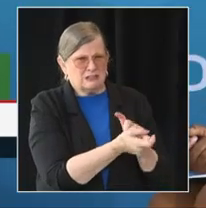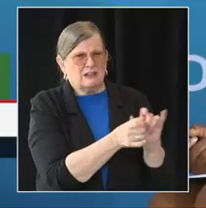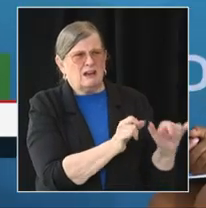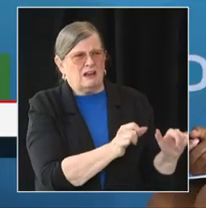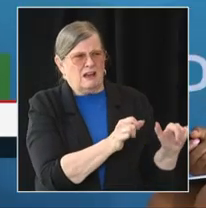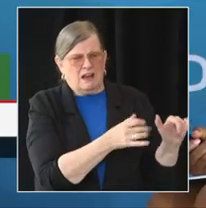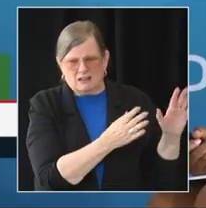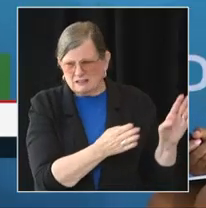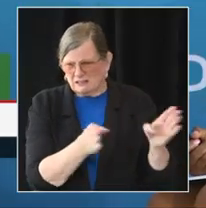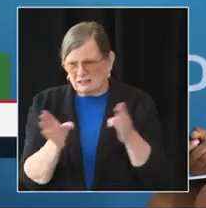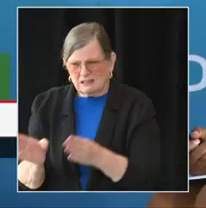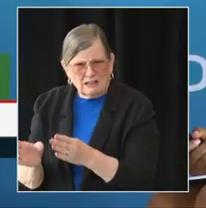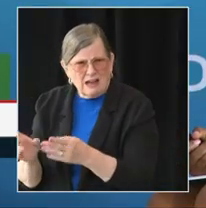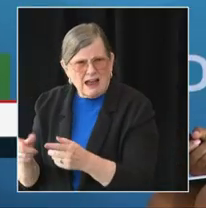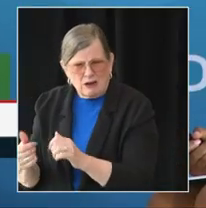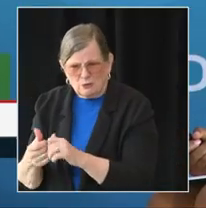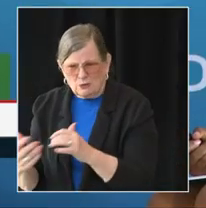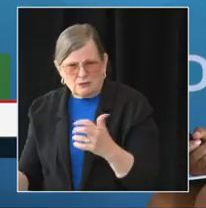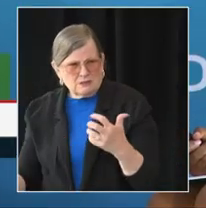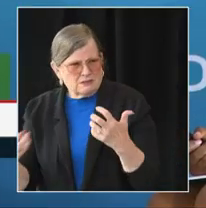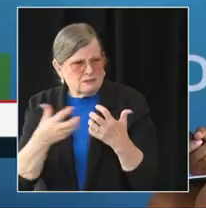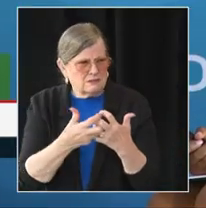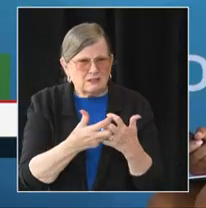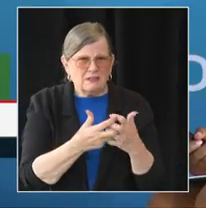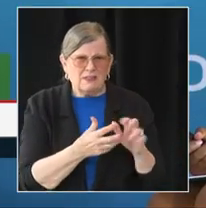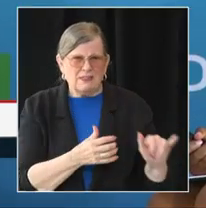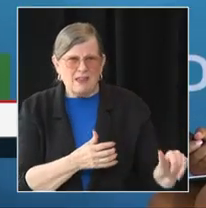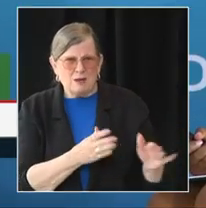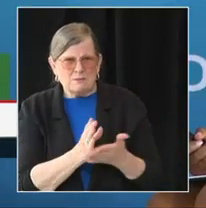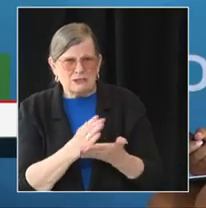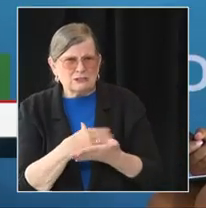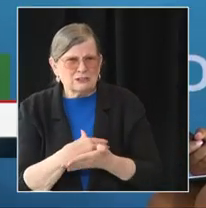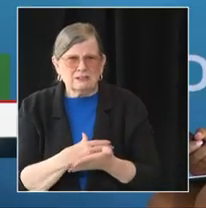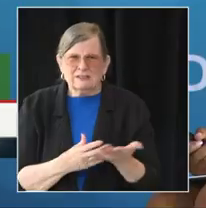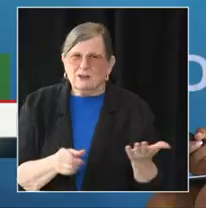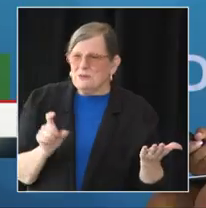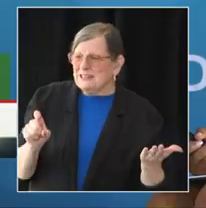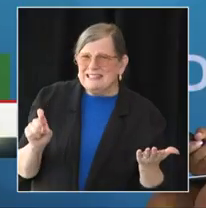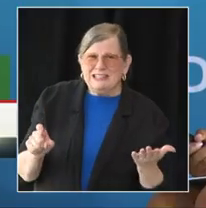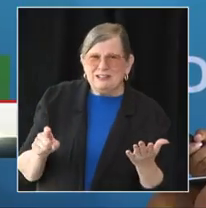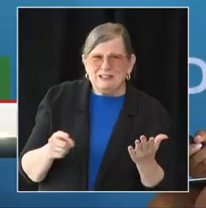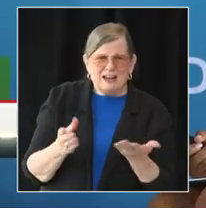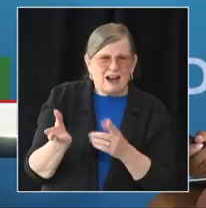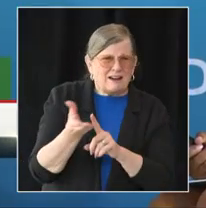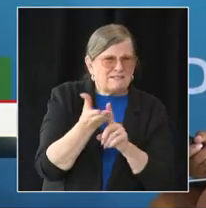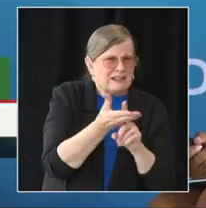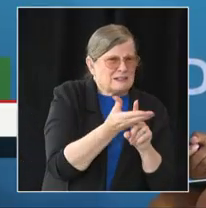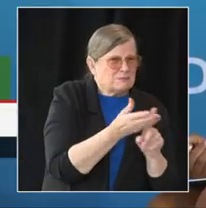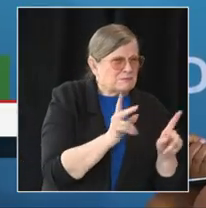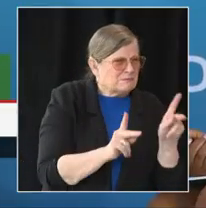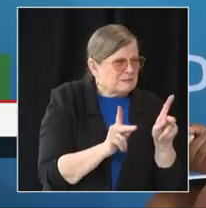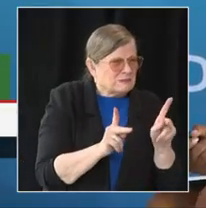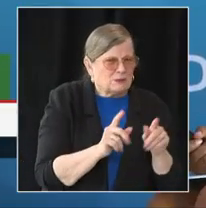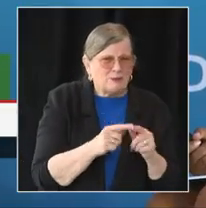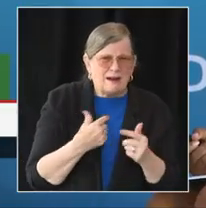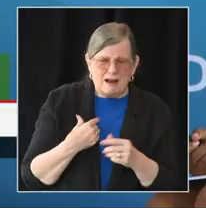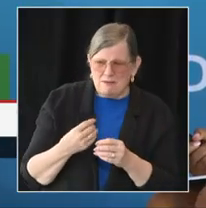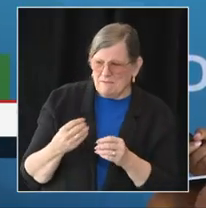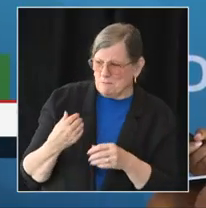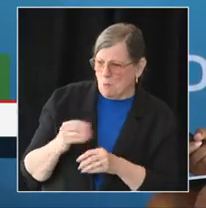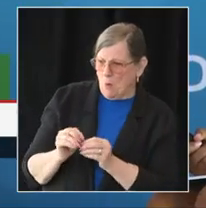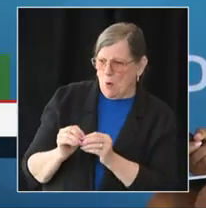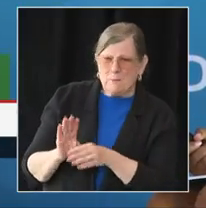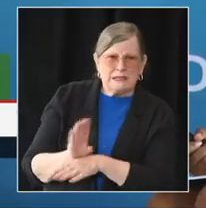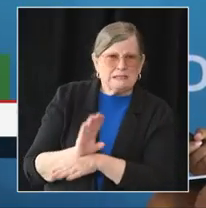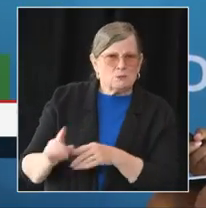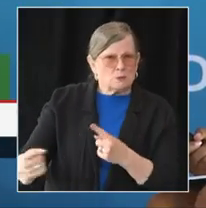pillar is how can we make it easier to do business here? And how can we attract more businesses here? So we are taking